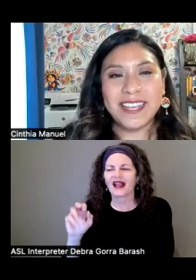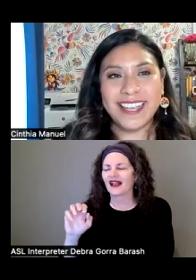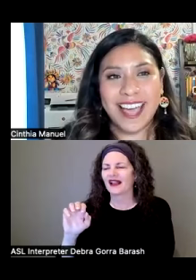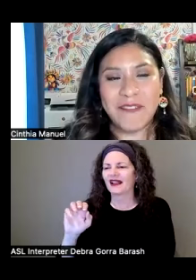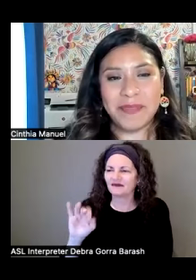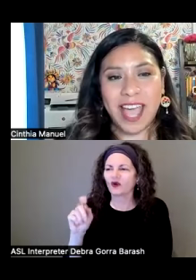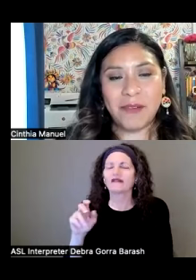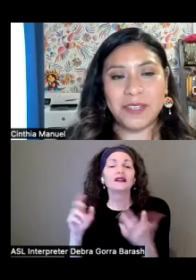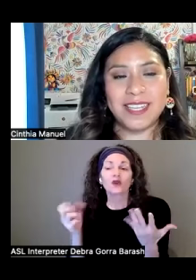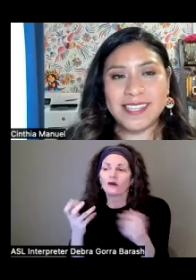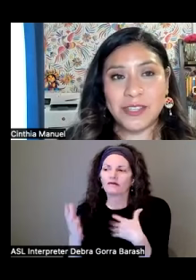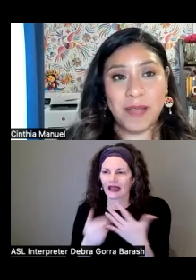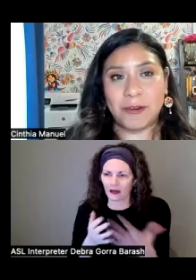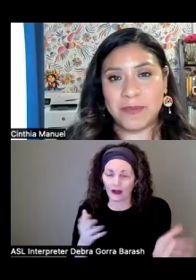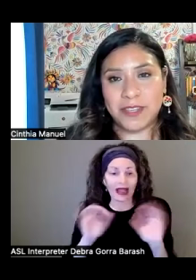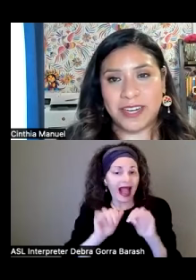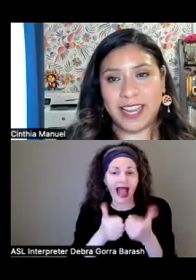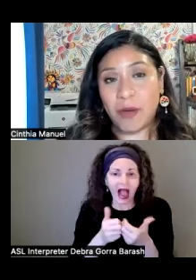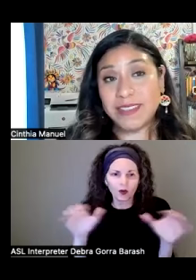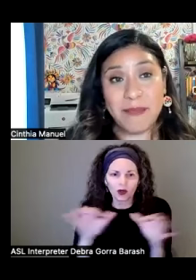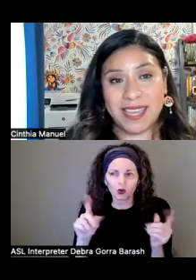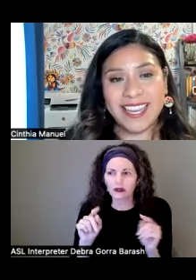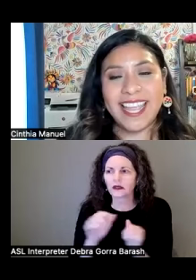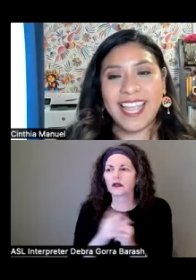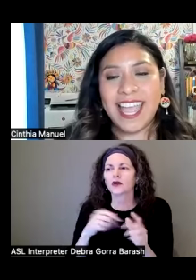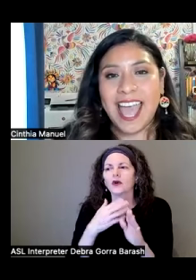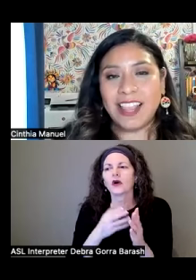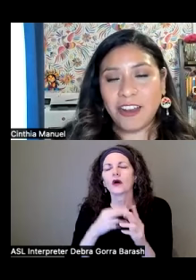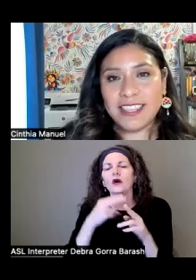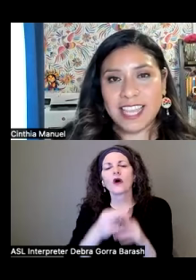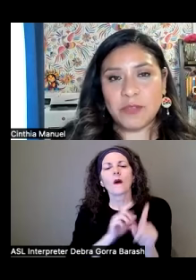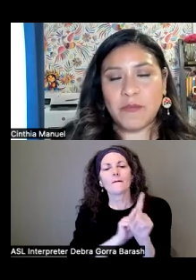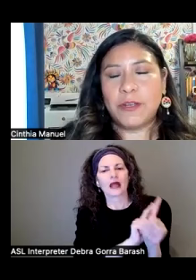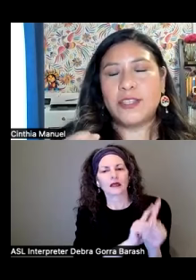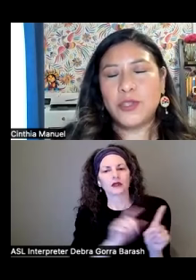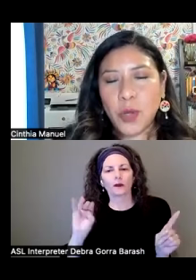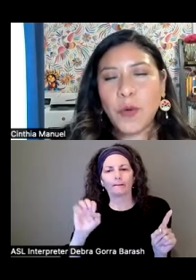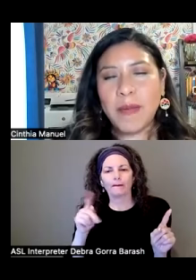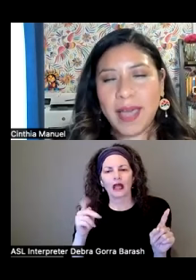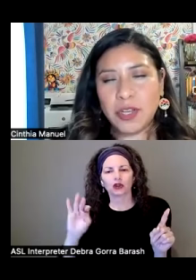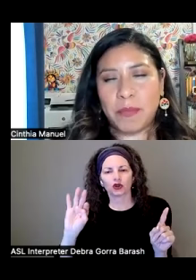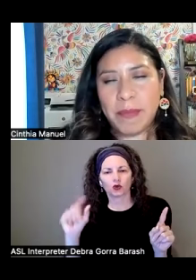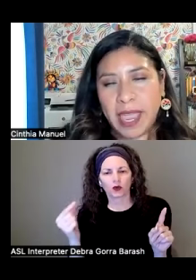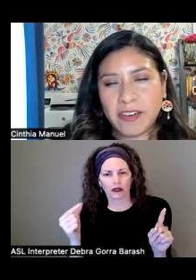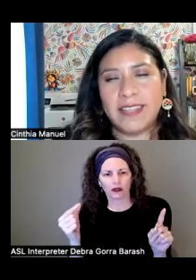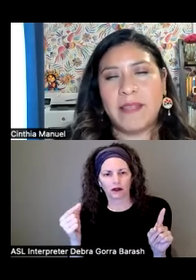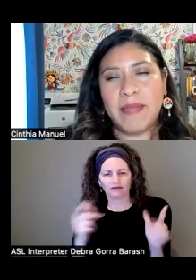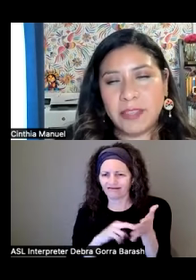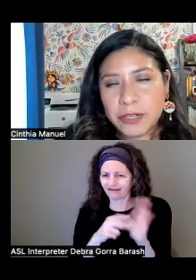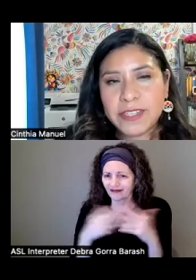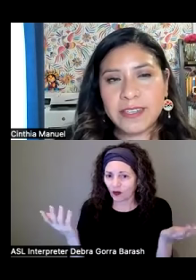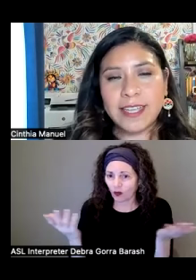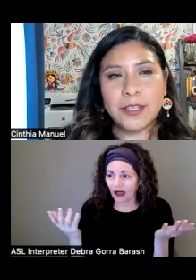do we do this? Through backwards mentoring. And what does that mean? A lot of the times we focus so much on preparing